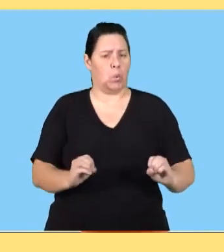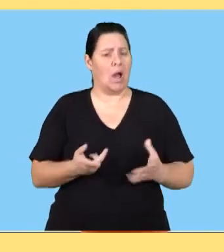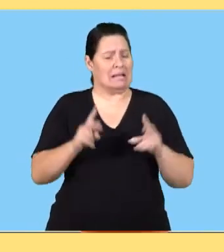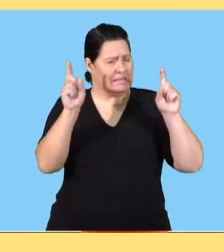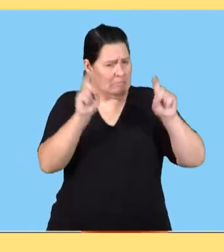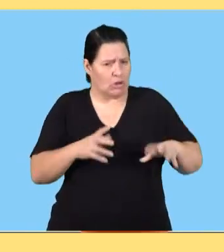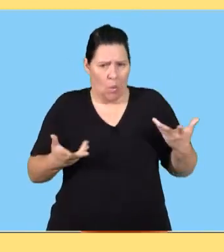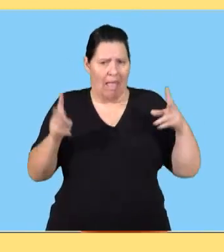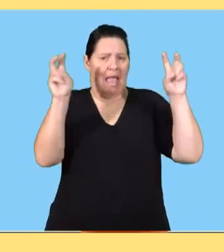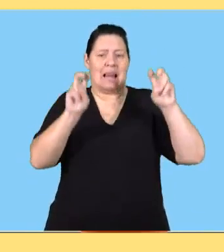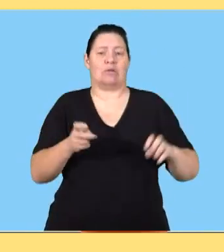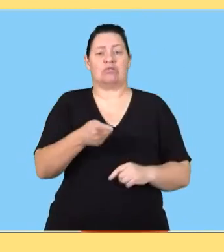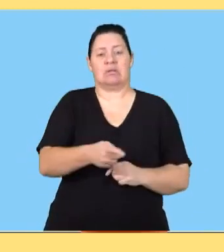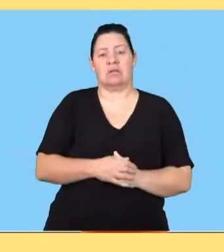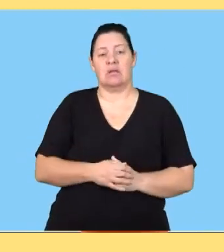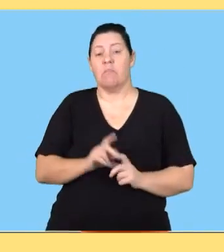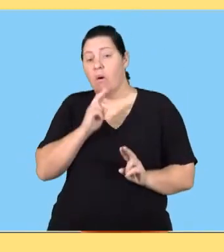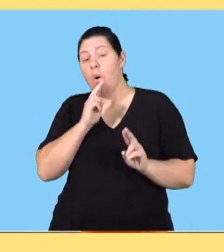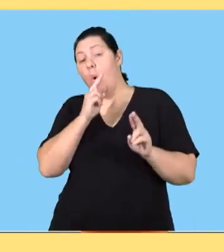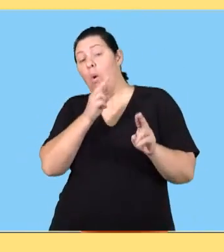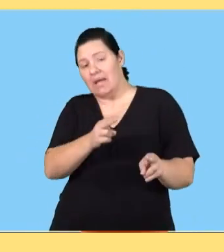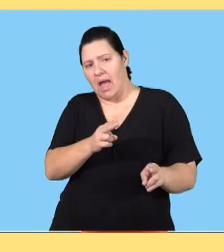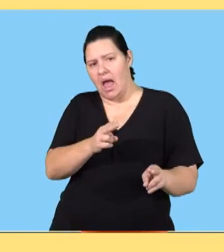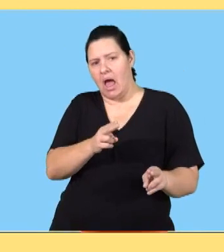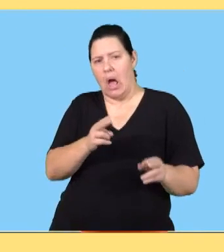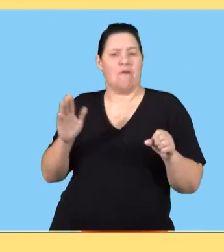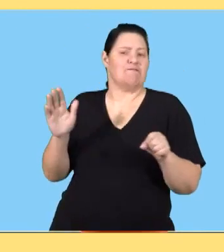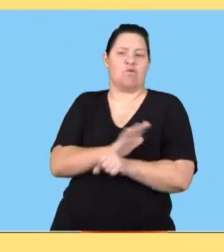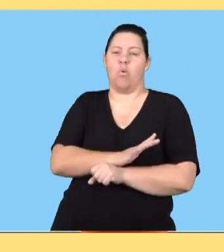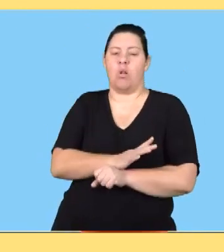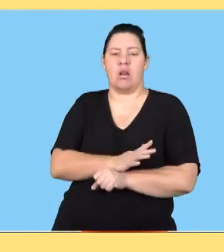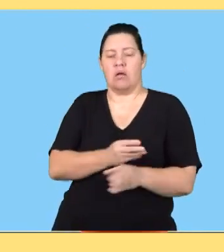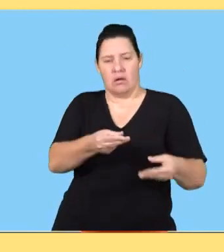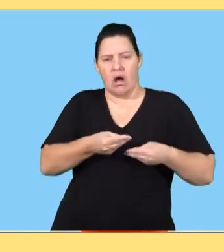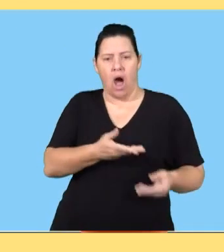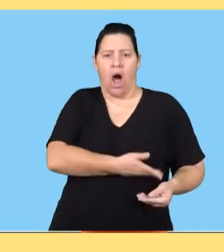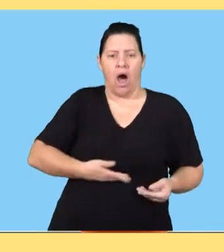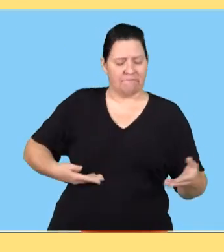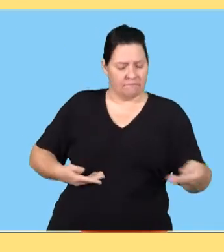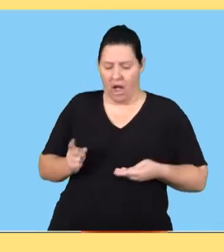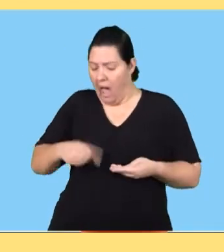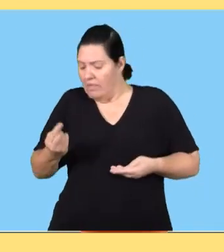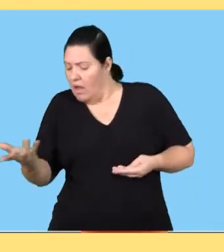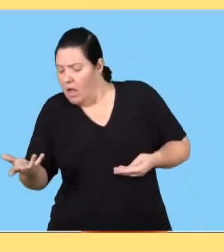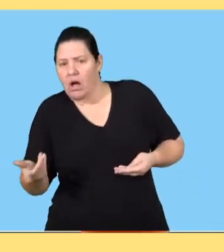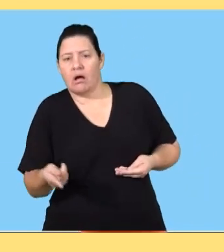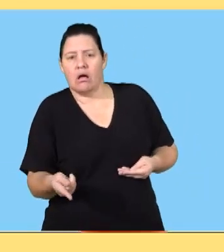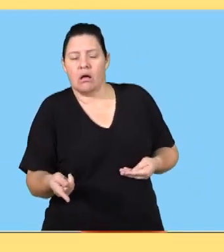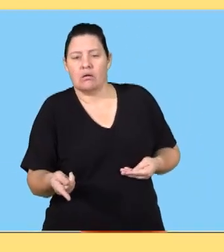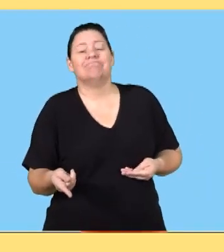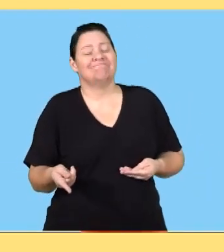on electrical goods, and when the order is incomplete, that is, you received only part of the